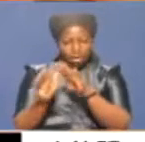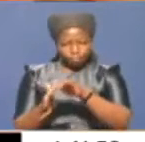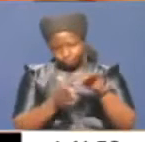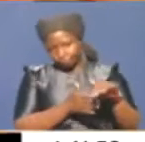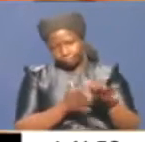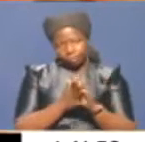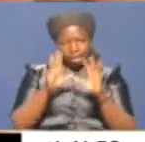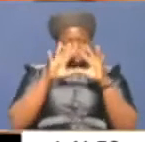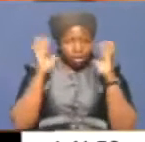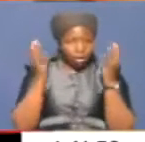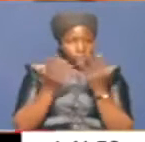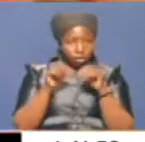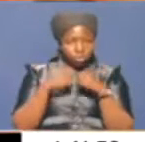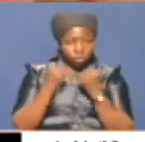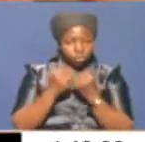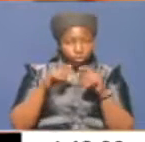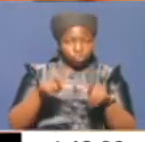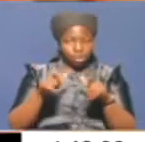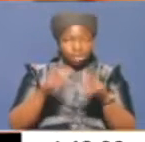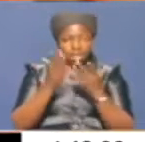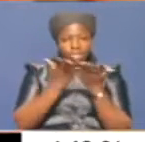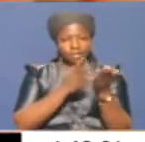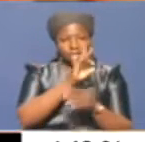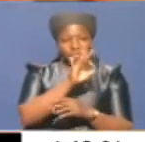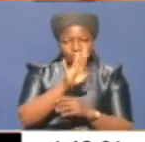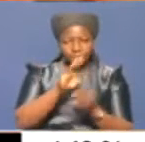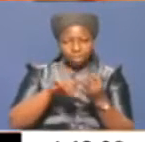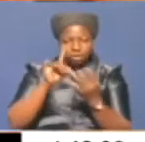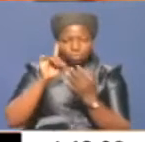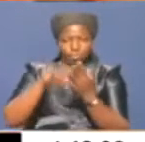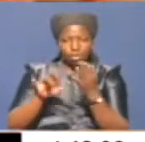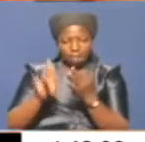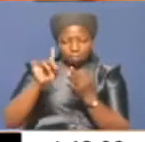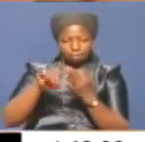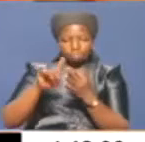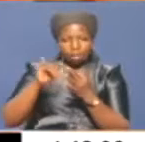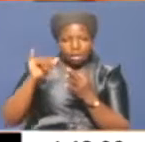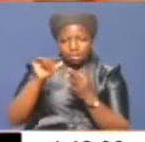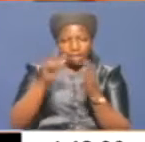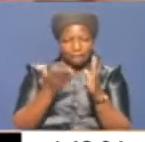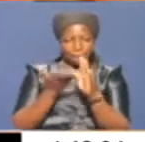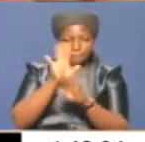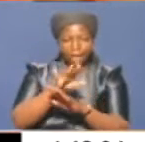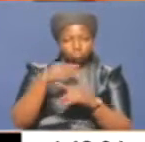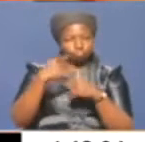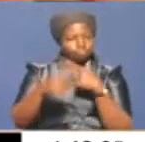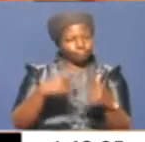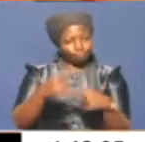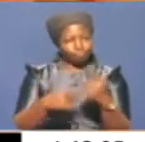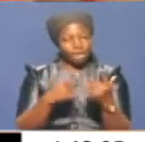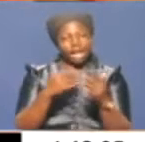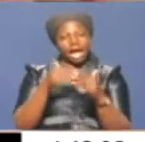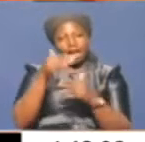Globally, social media services Facebook, WhatsApp and Instagram are back up and running after an outage that